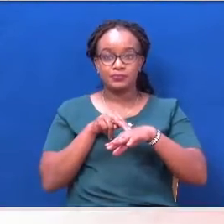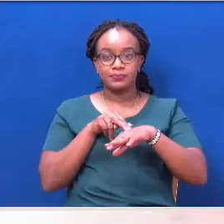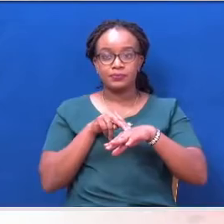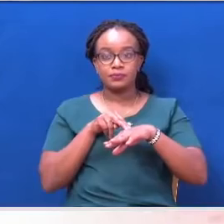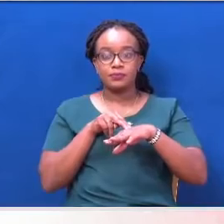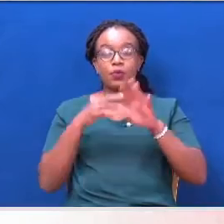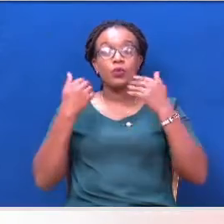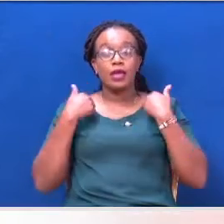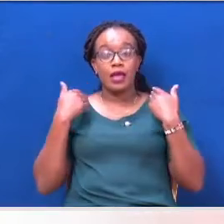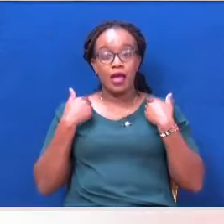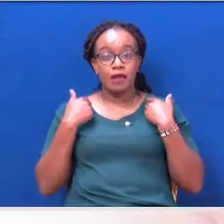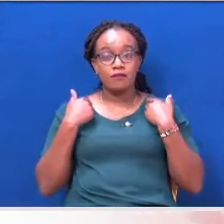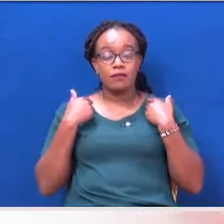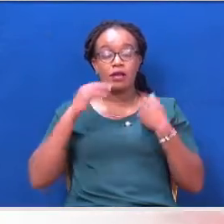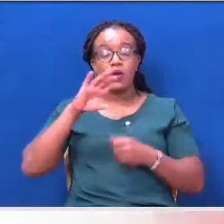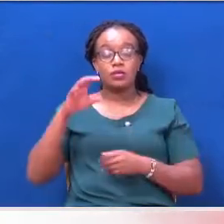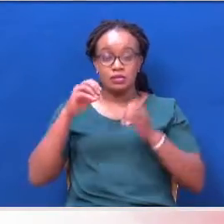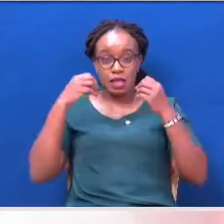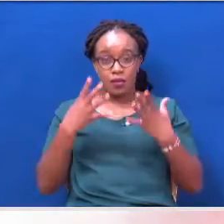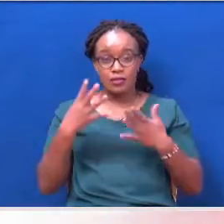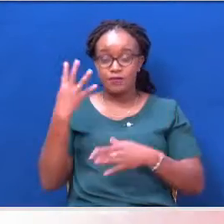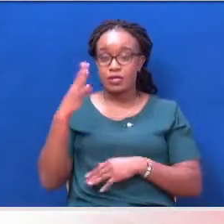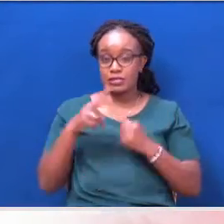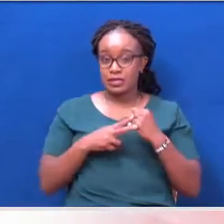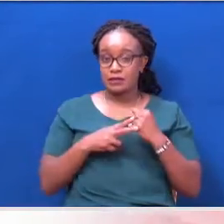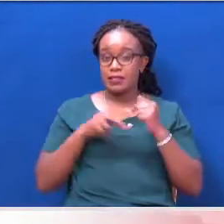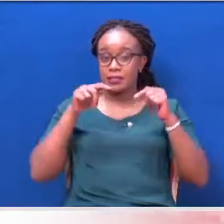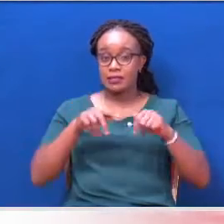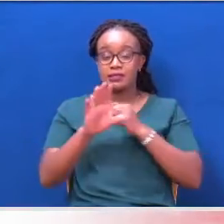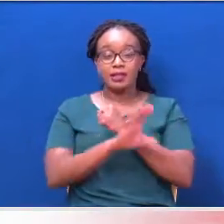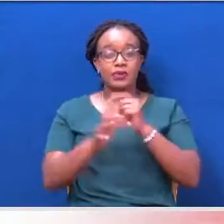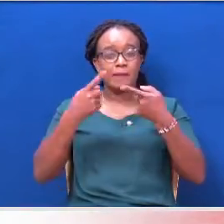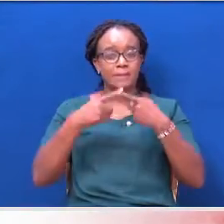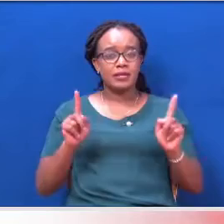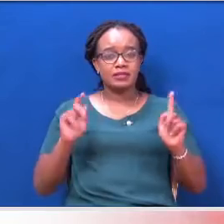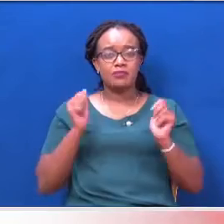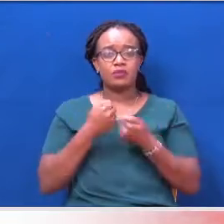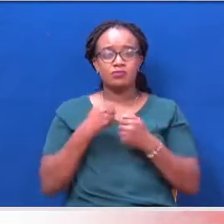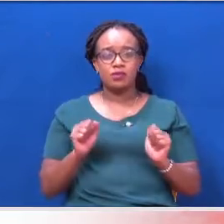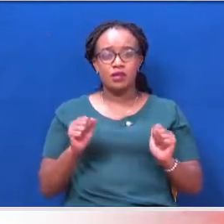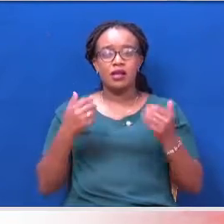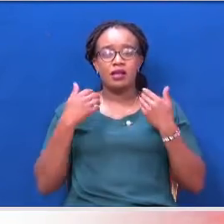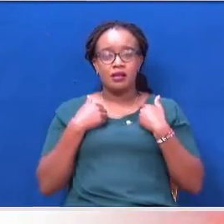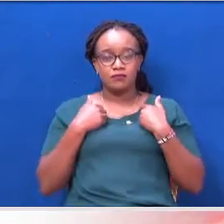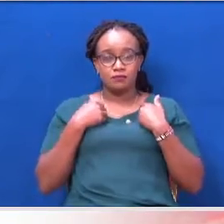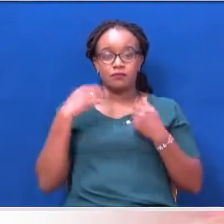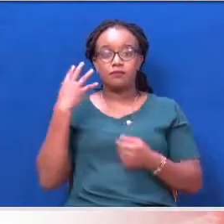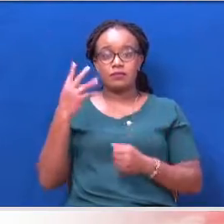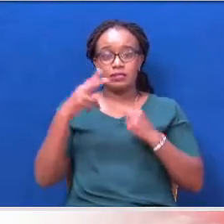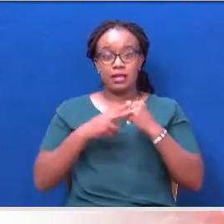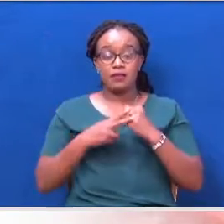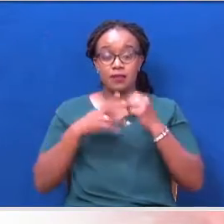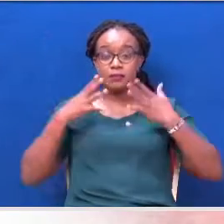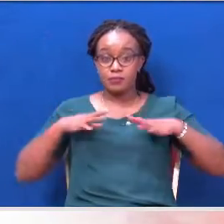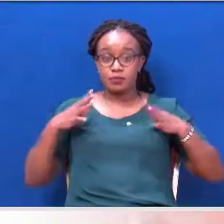We have 47 counties in our country, but you cannot have 47 visions.